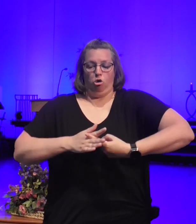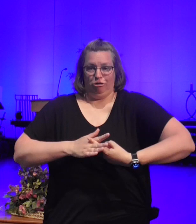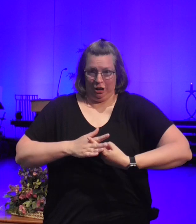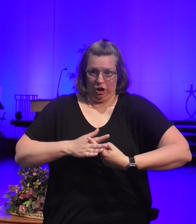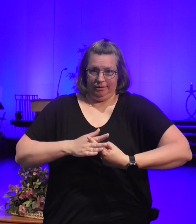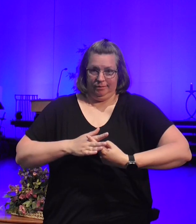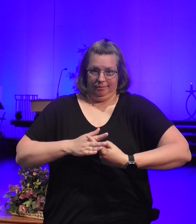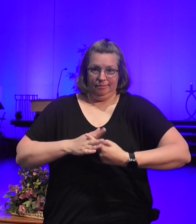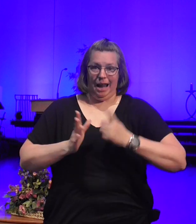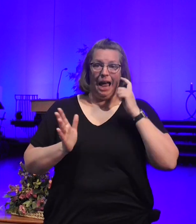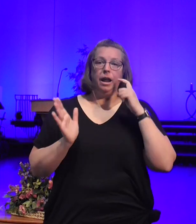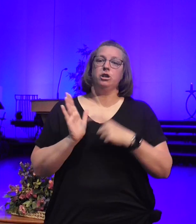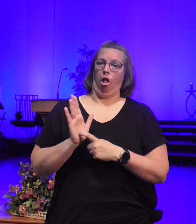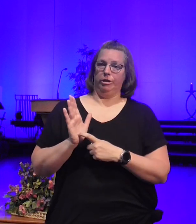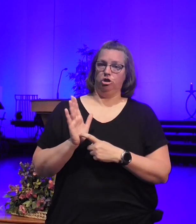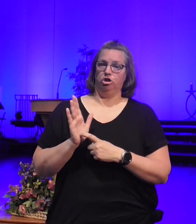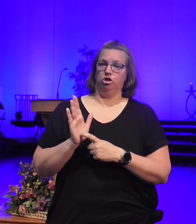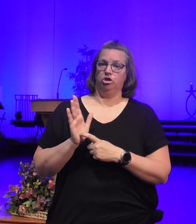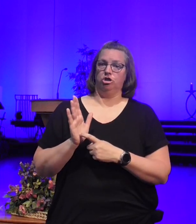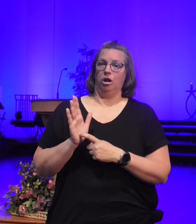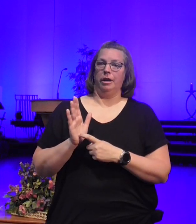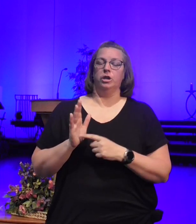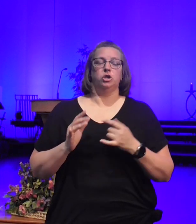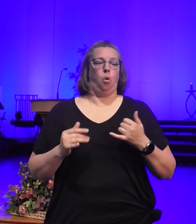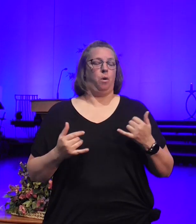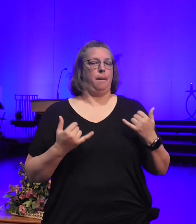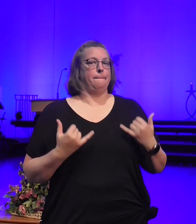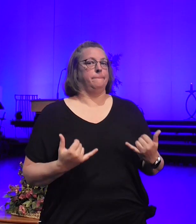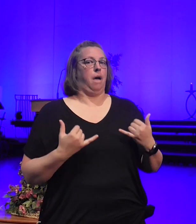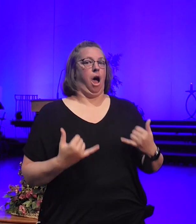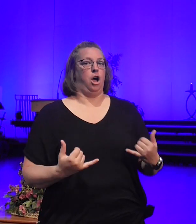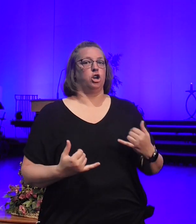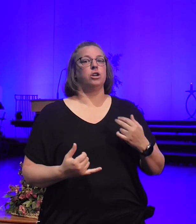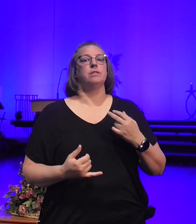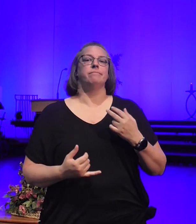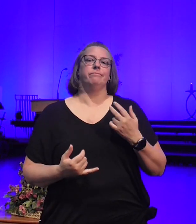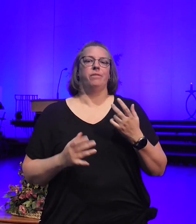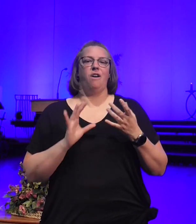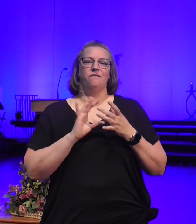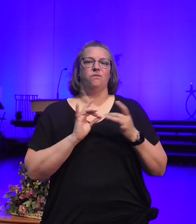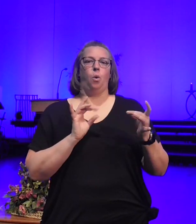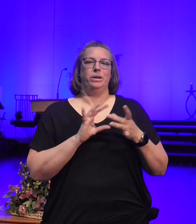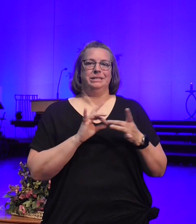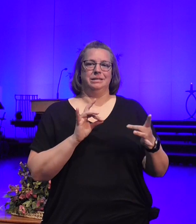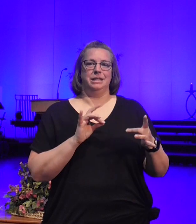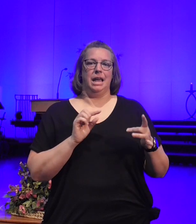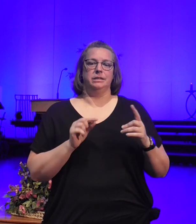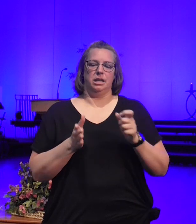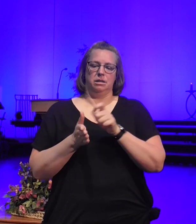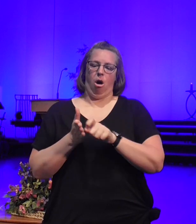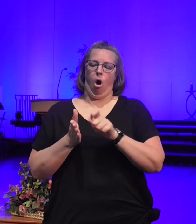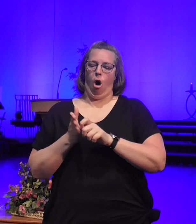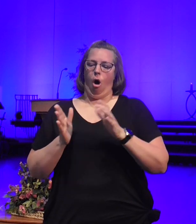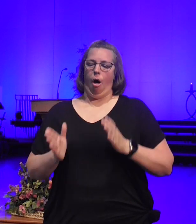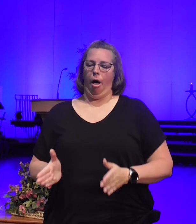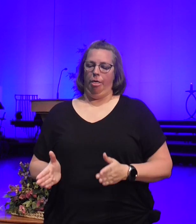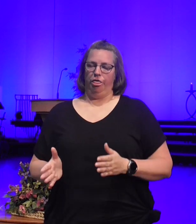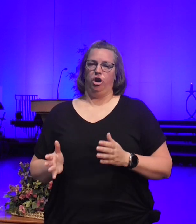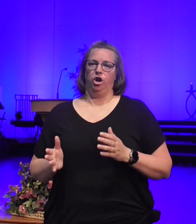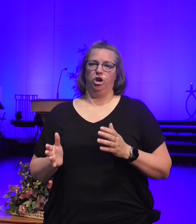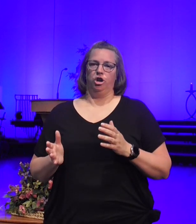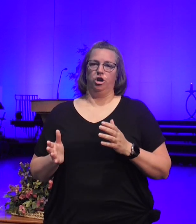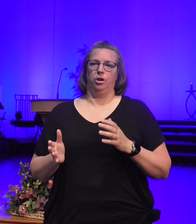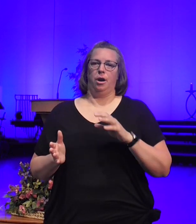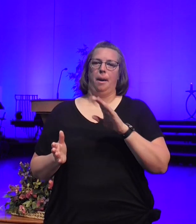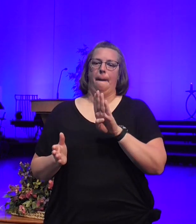it. One of the most modern voices for this is the great author, speaker, teacher,